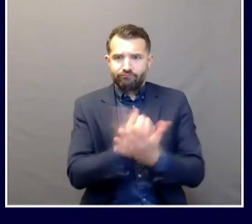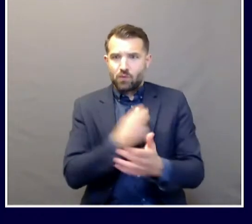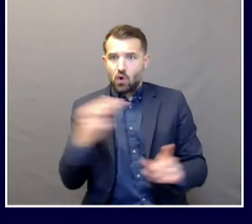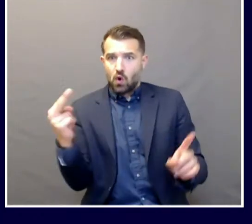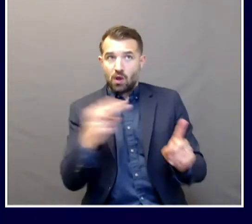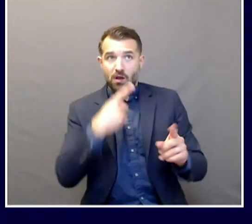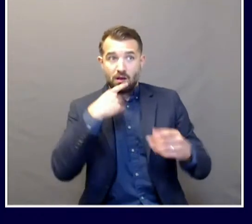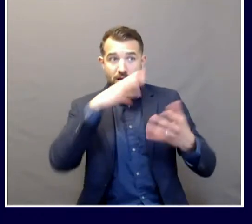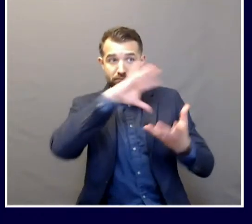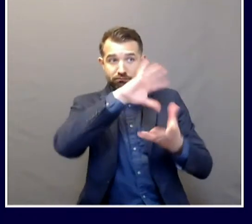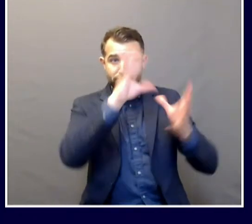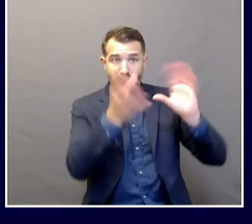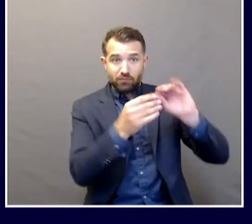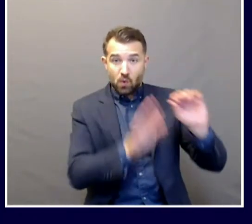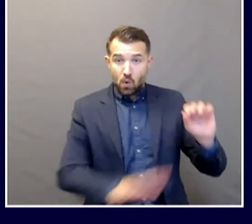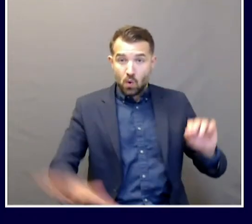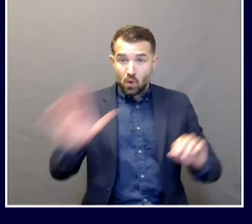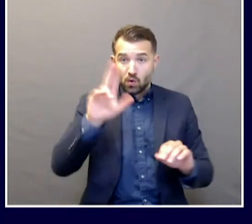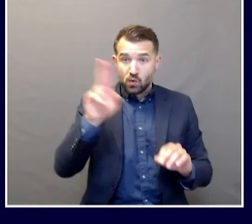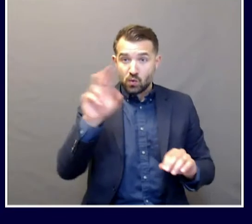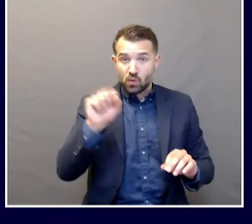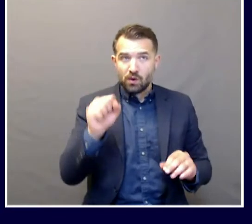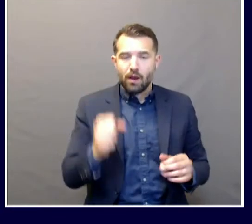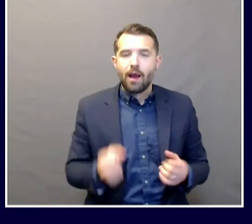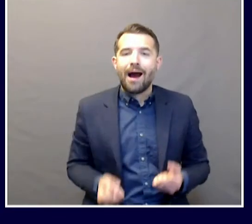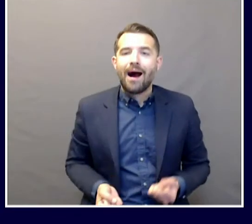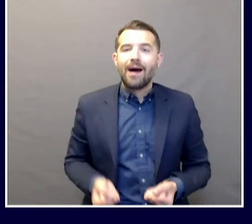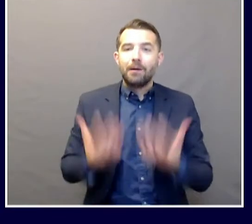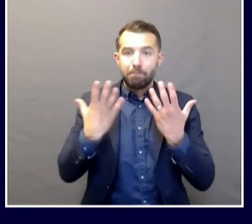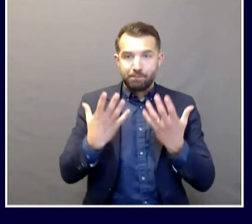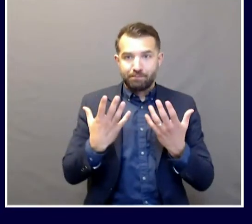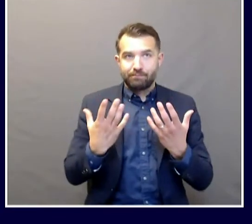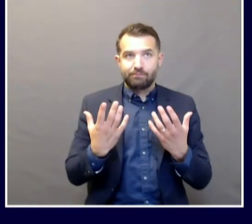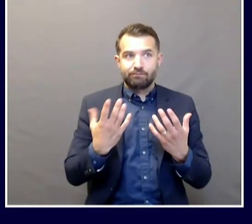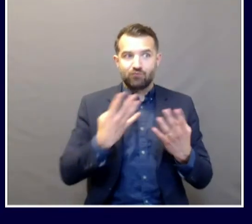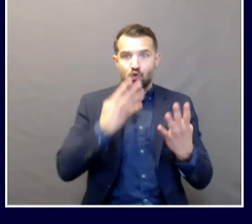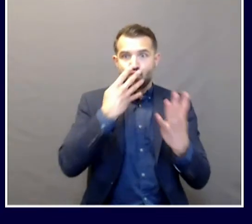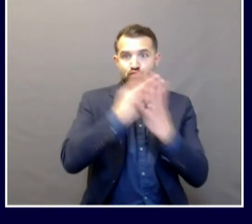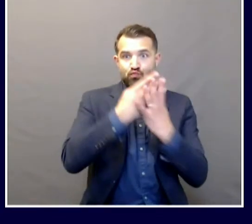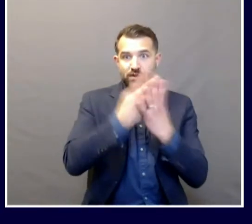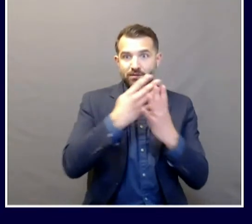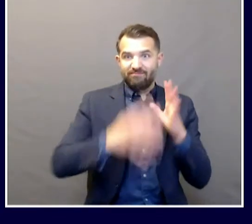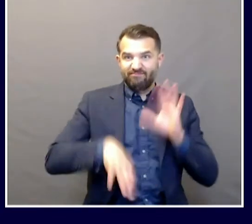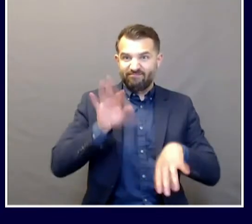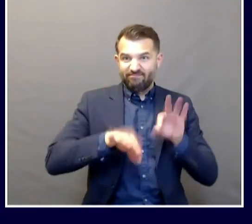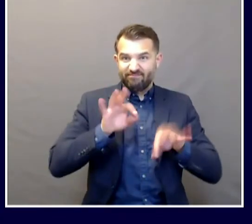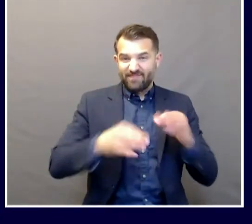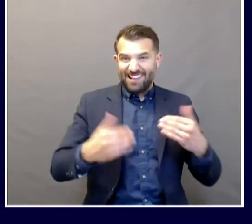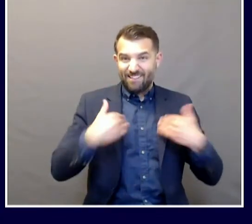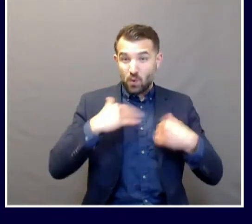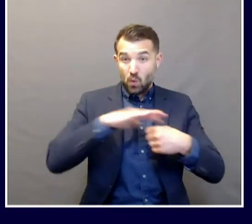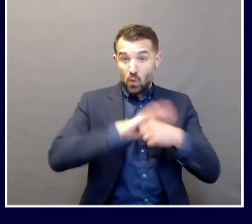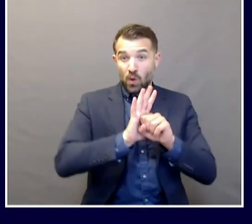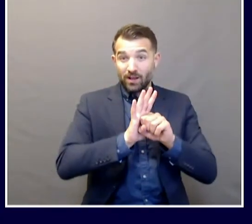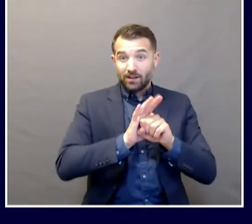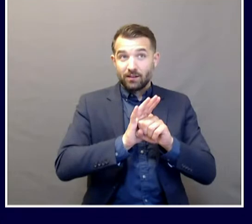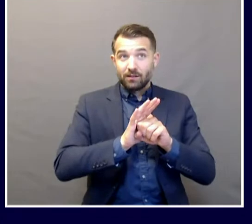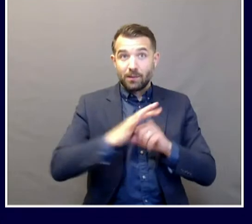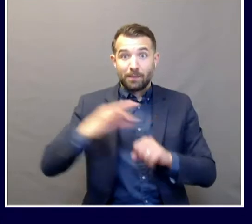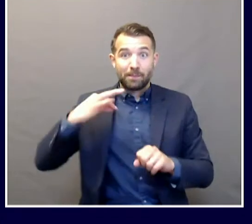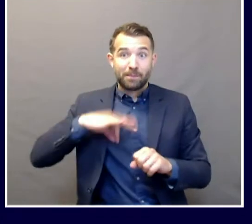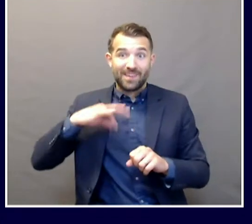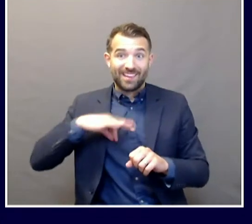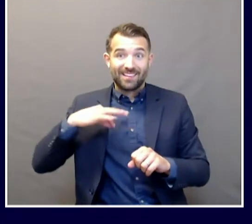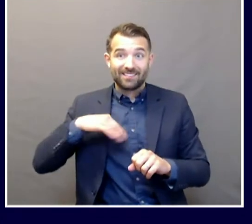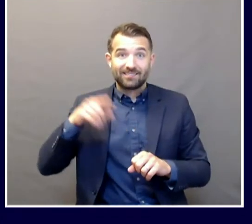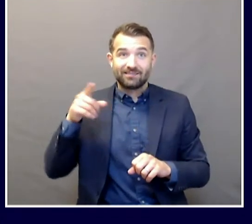country. And Maine has had 175 cases amongst its prison system. That is less than